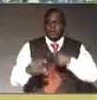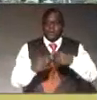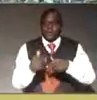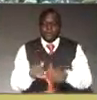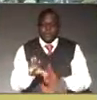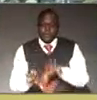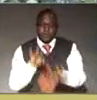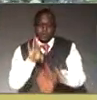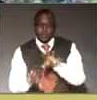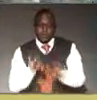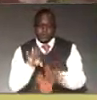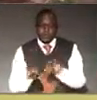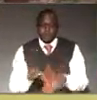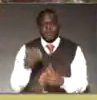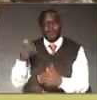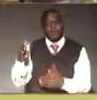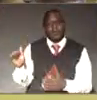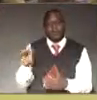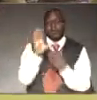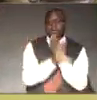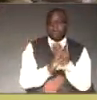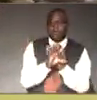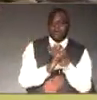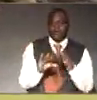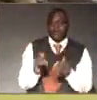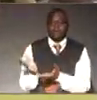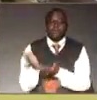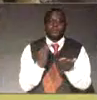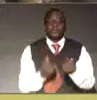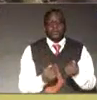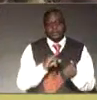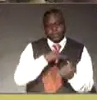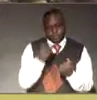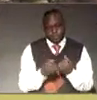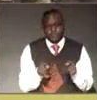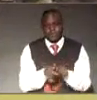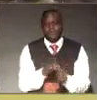cotton produced in Uganda outside the country meant donation of jobs and value.